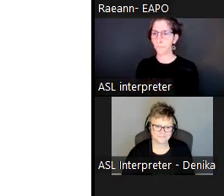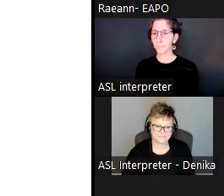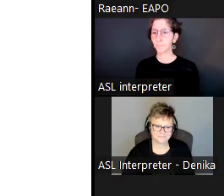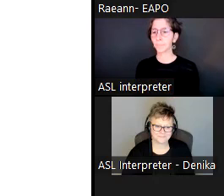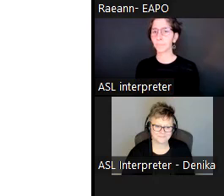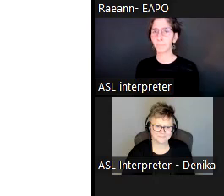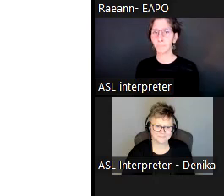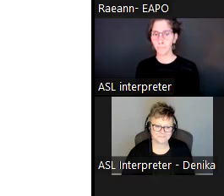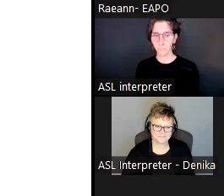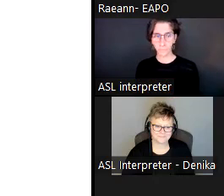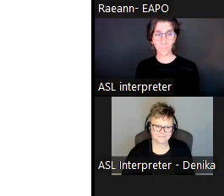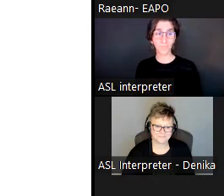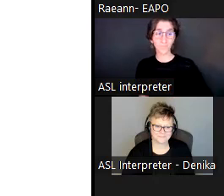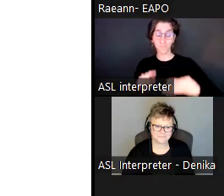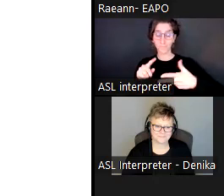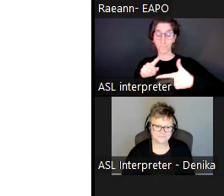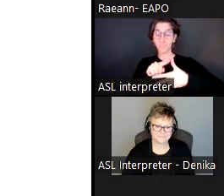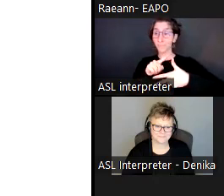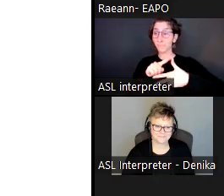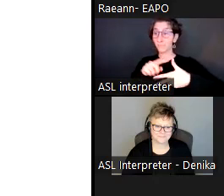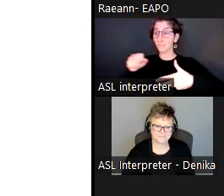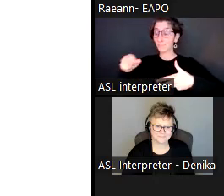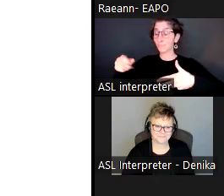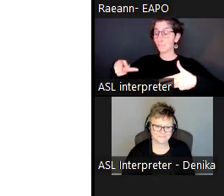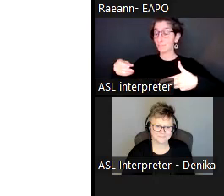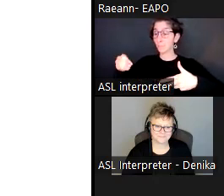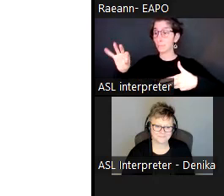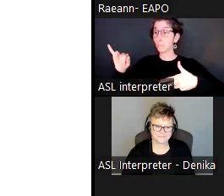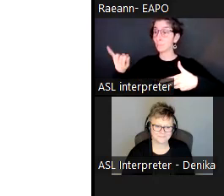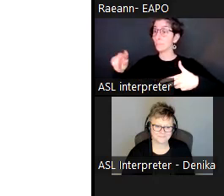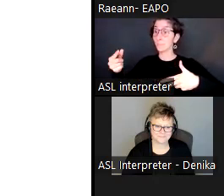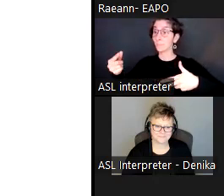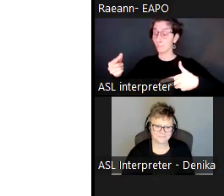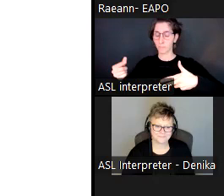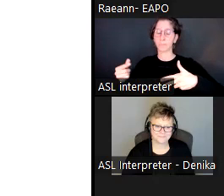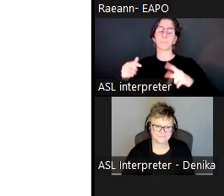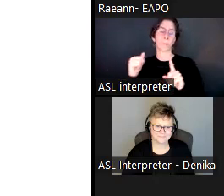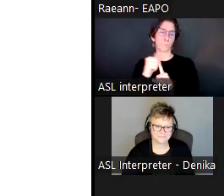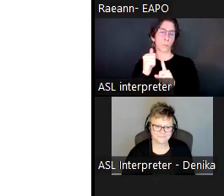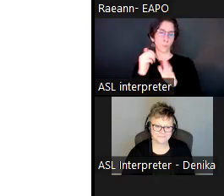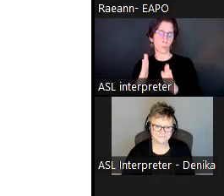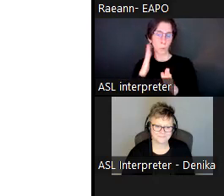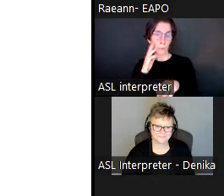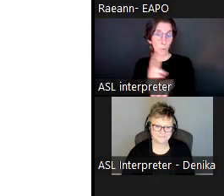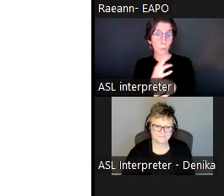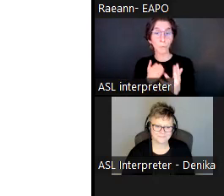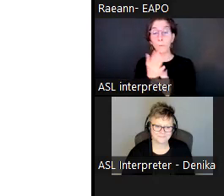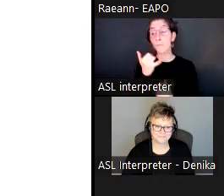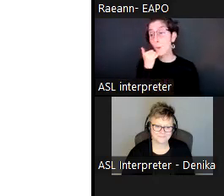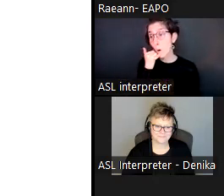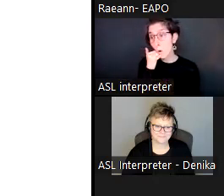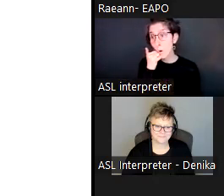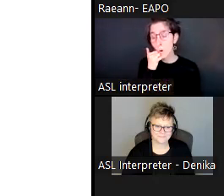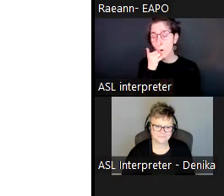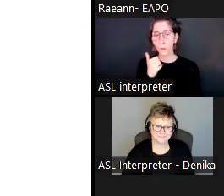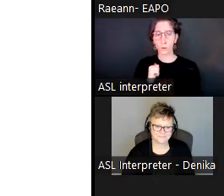So spoofing is something that fraudsters can use either on a telephone to